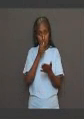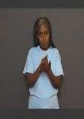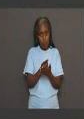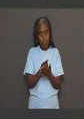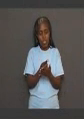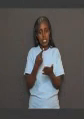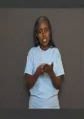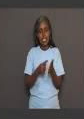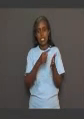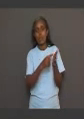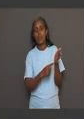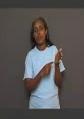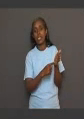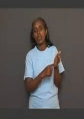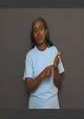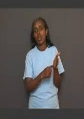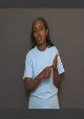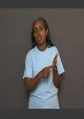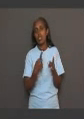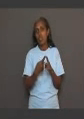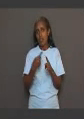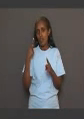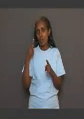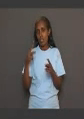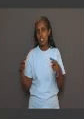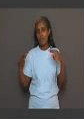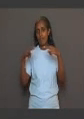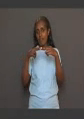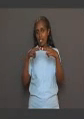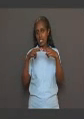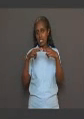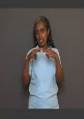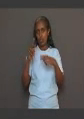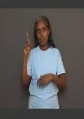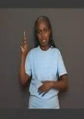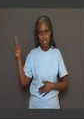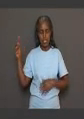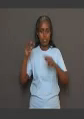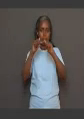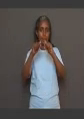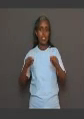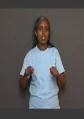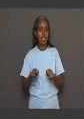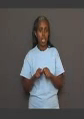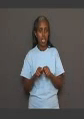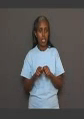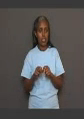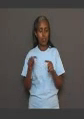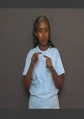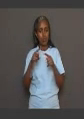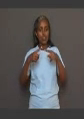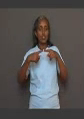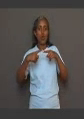the perpendiculars from the vertices of this triangle to the